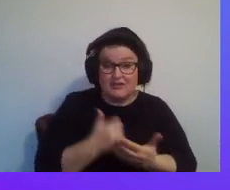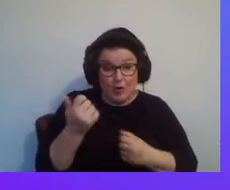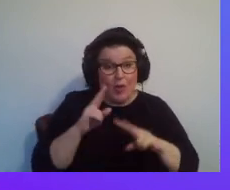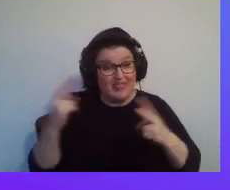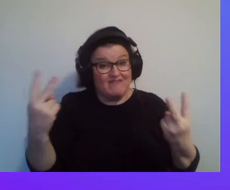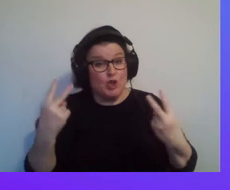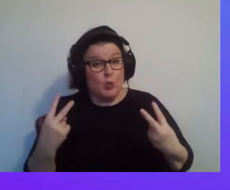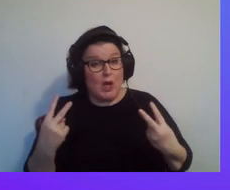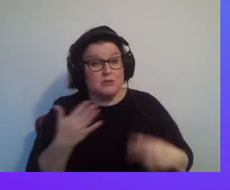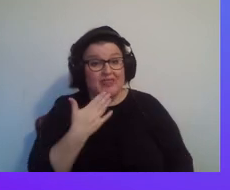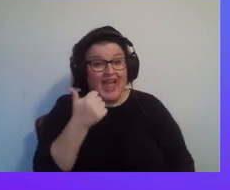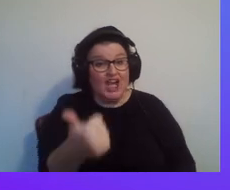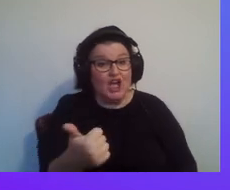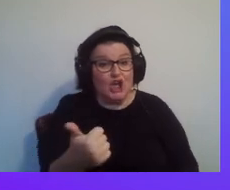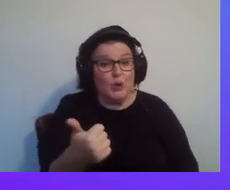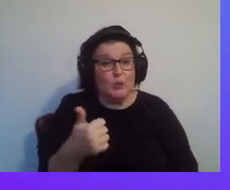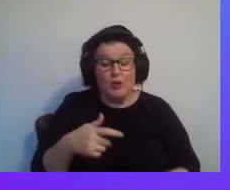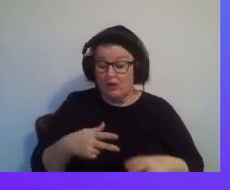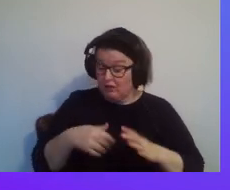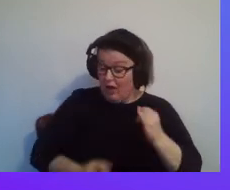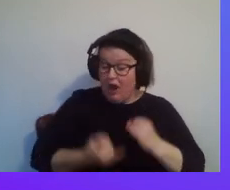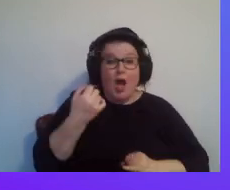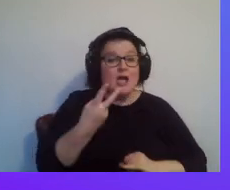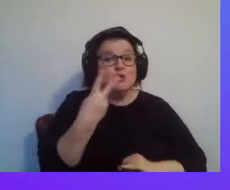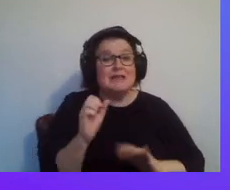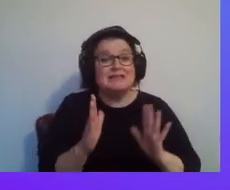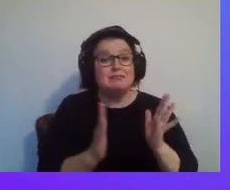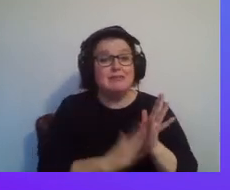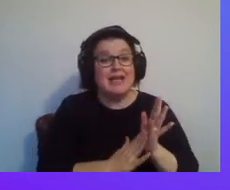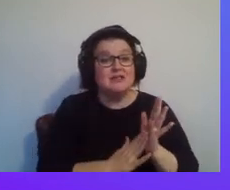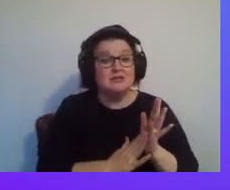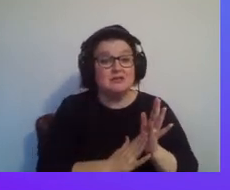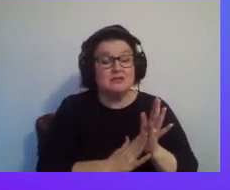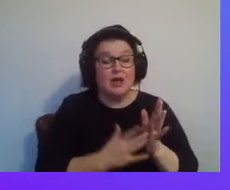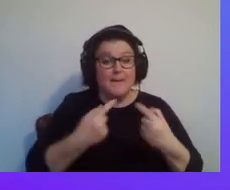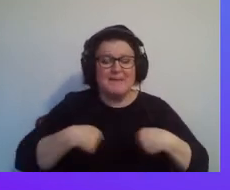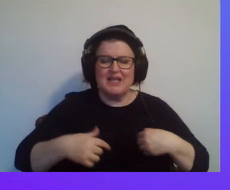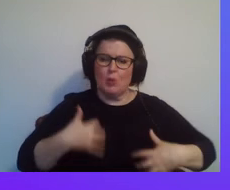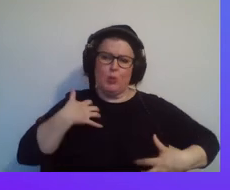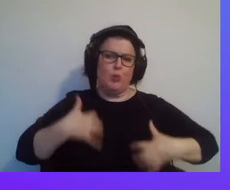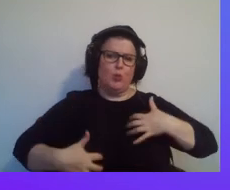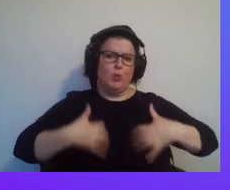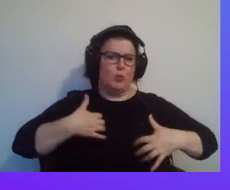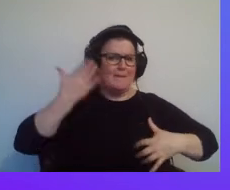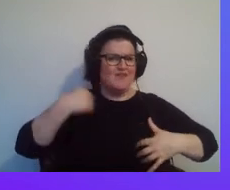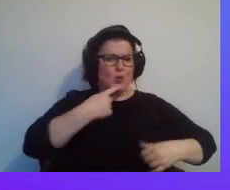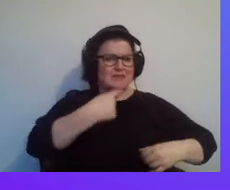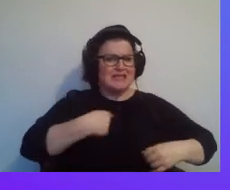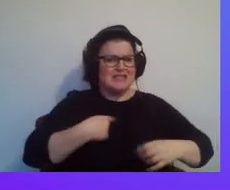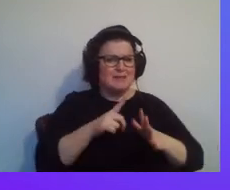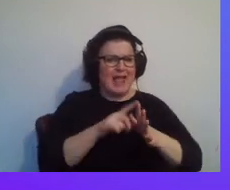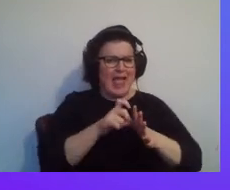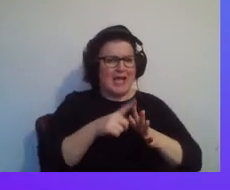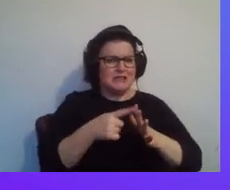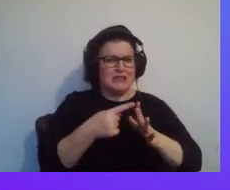as we come into the last 20 minutes, I was struck, Eddie, what you said very early on. You said